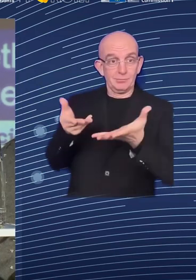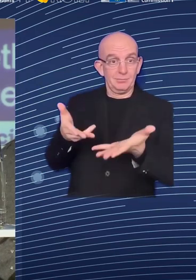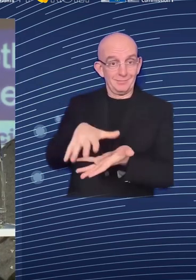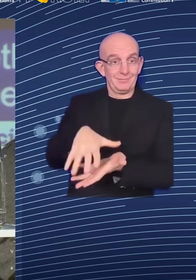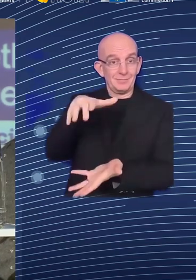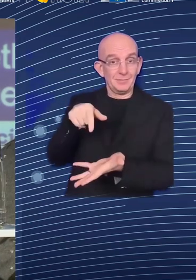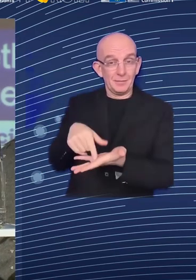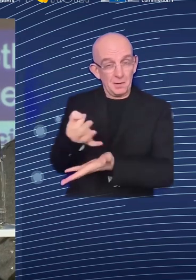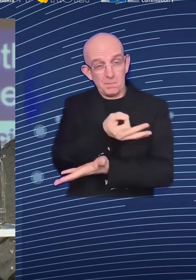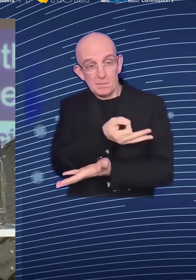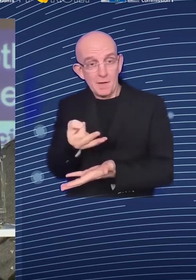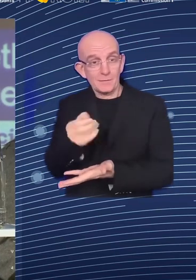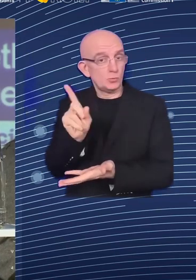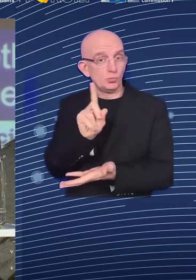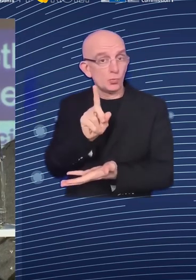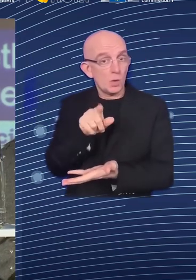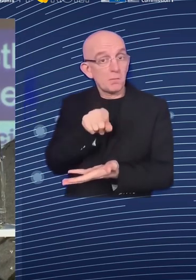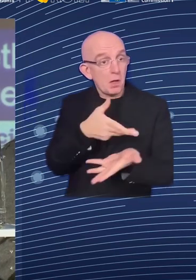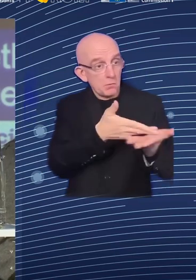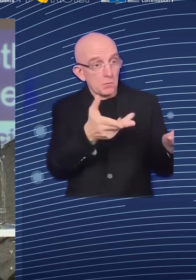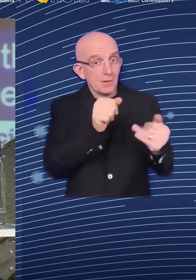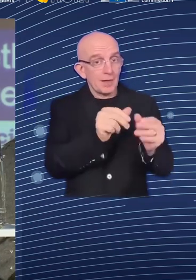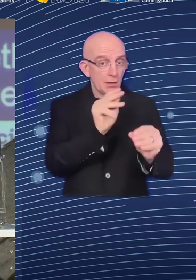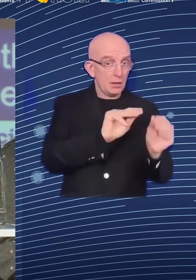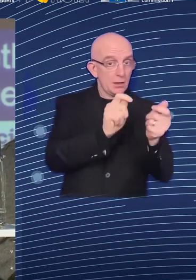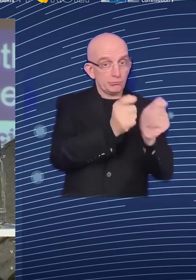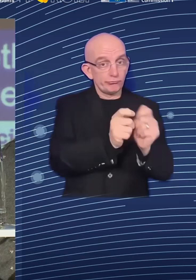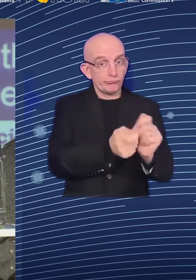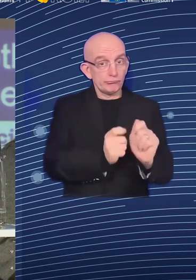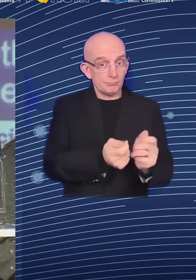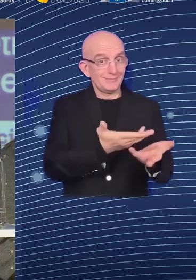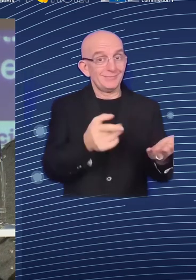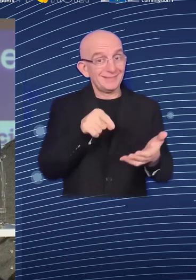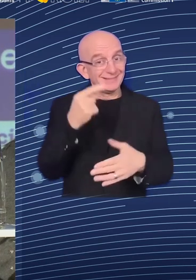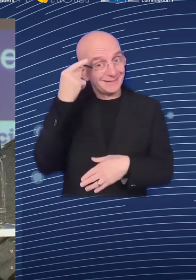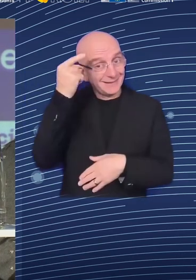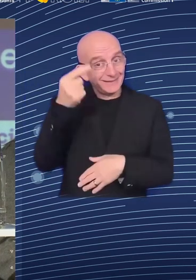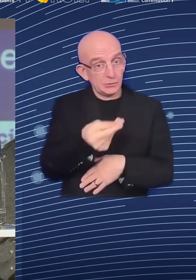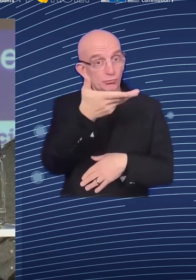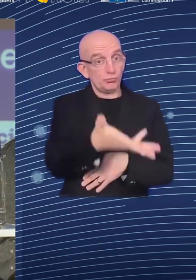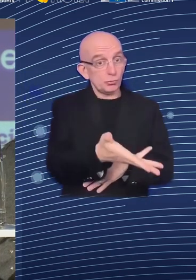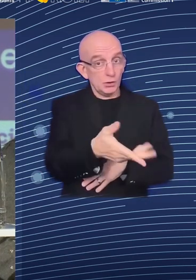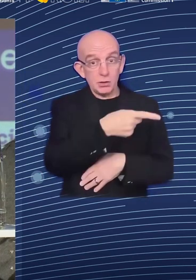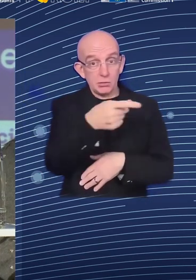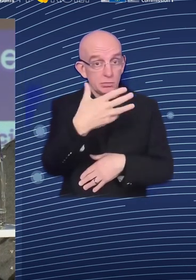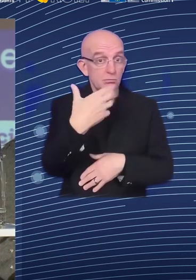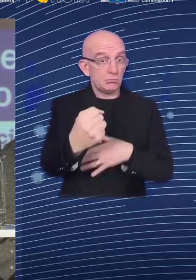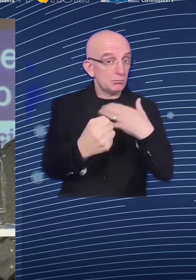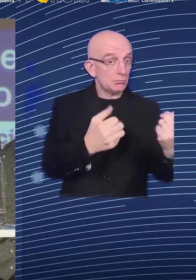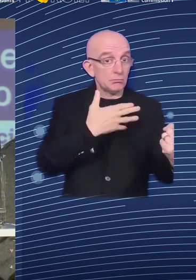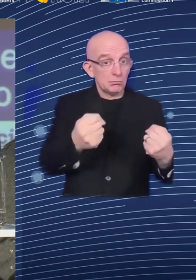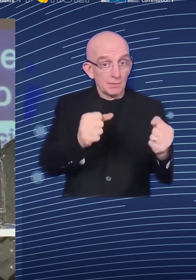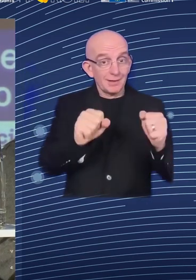for environment reuse, the reuse is also for economic matter, economic problems. So we